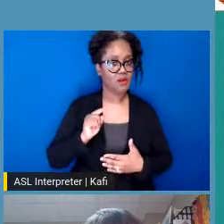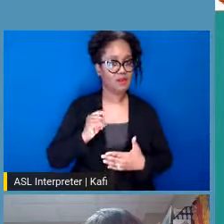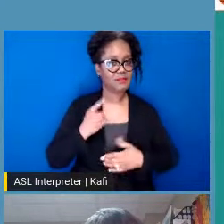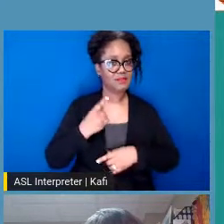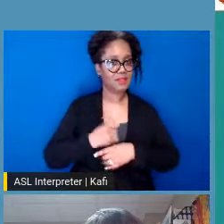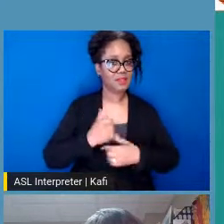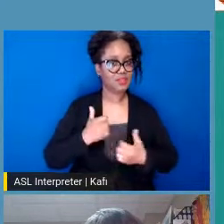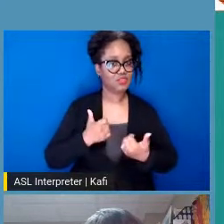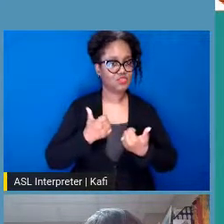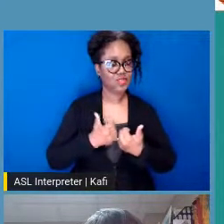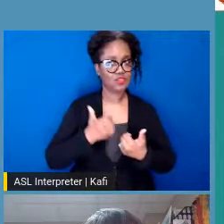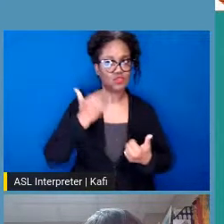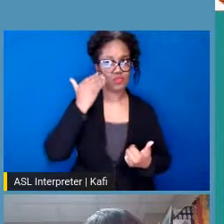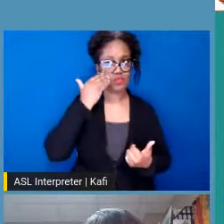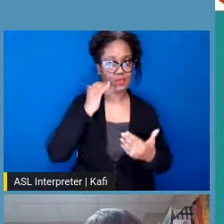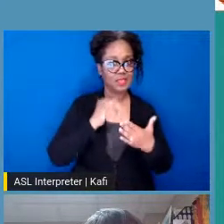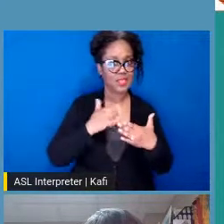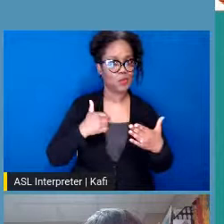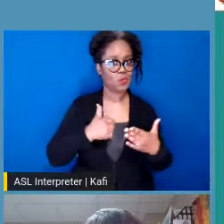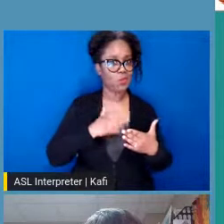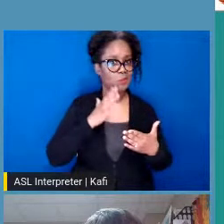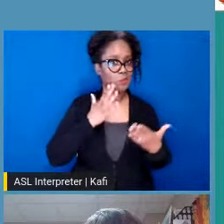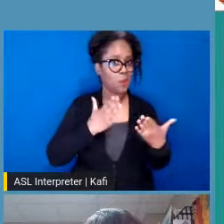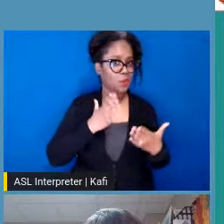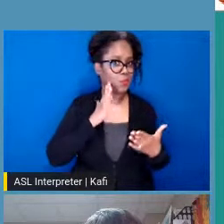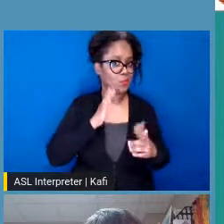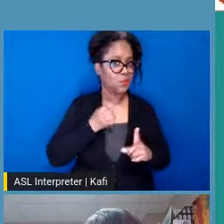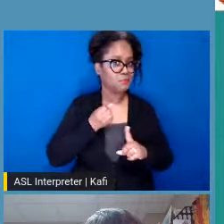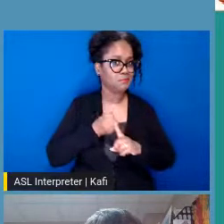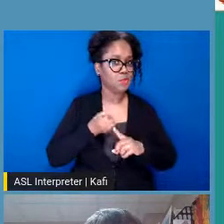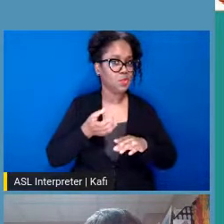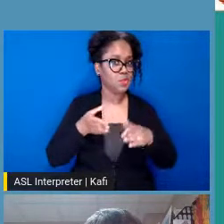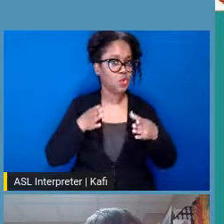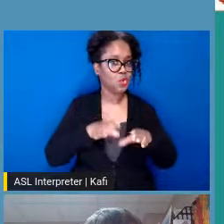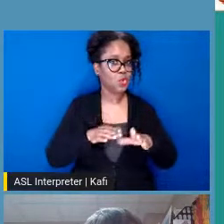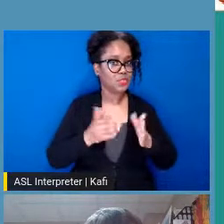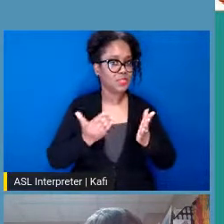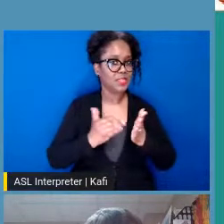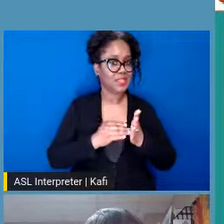we would maybe be closed again in the fall, which luckily never happened,